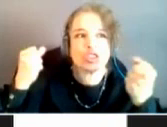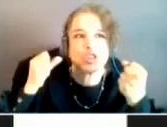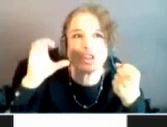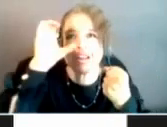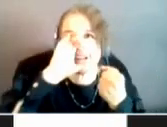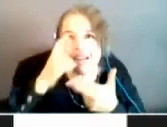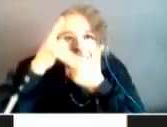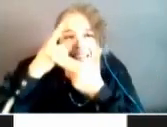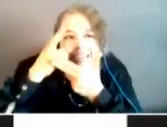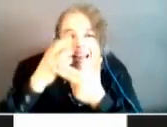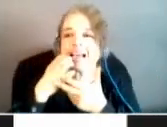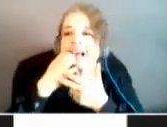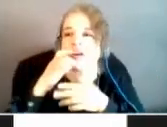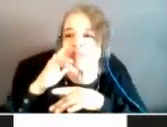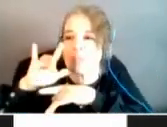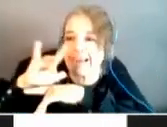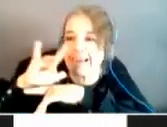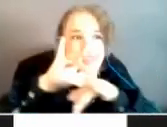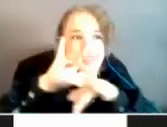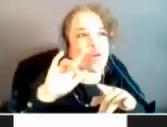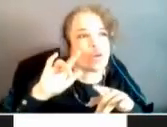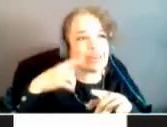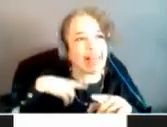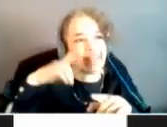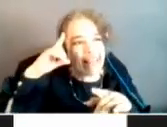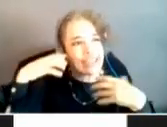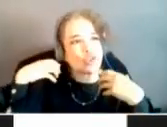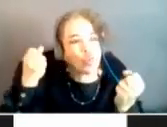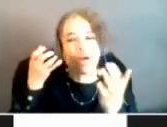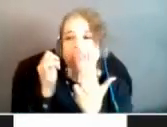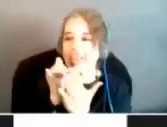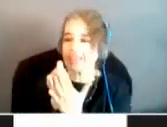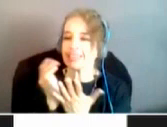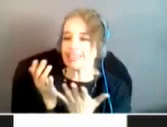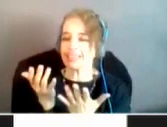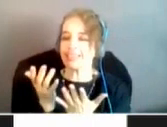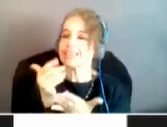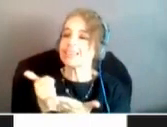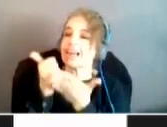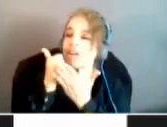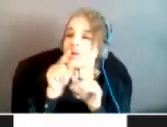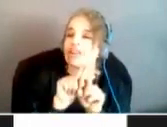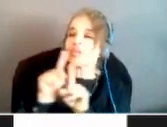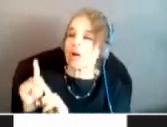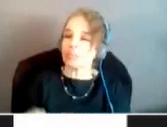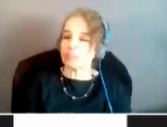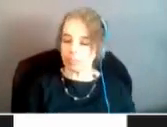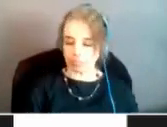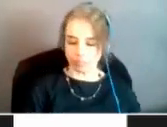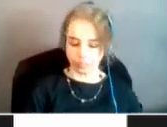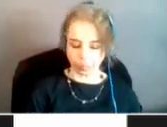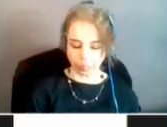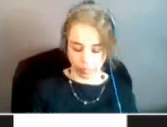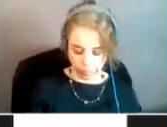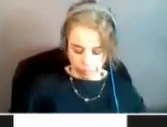outreach capacity. And I think strengthening that is really helpful as well. And, you